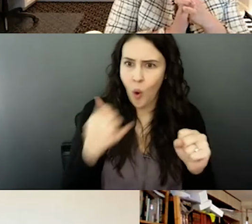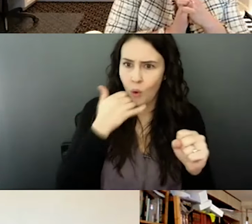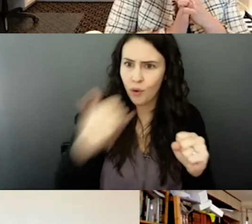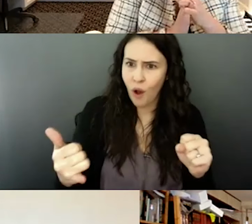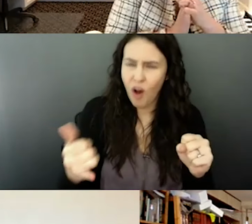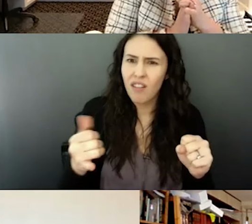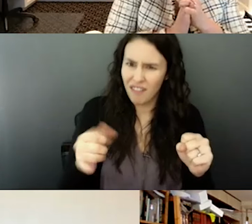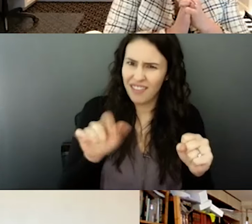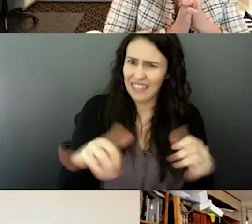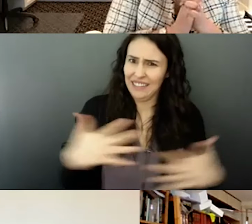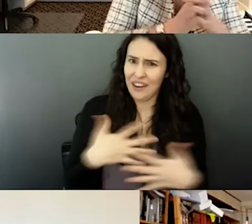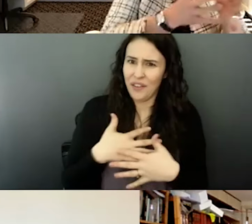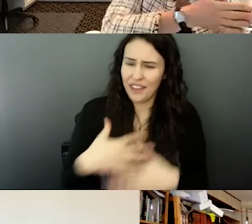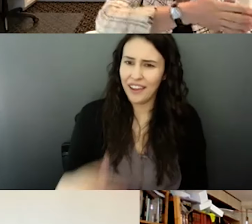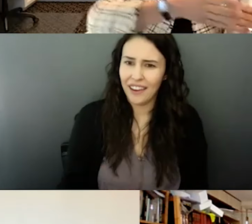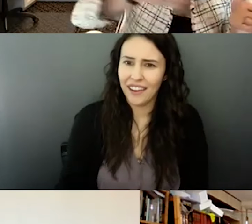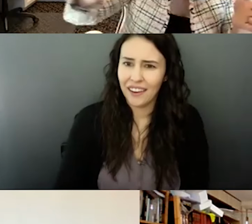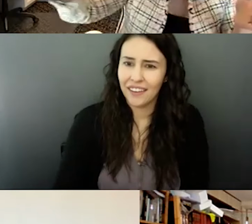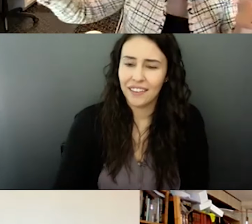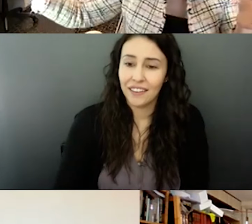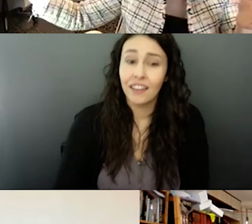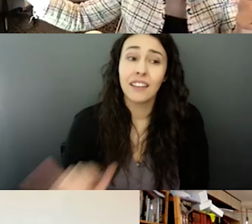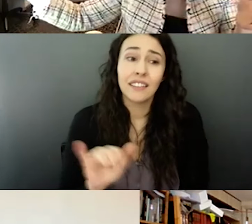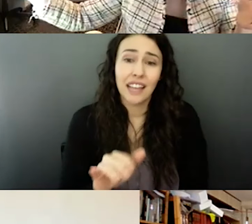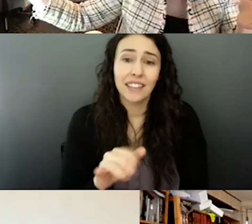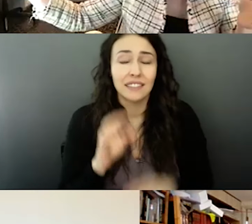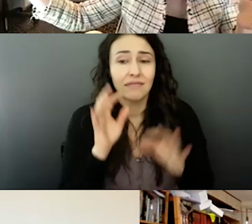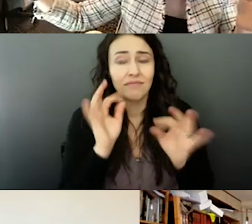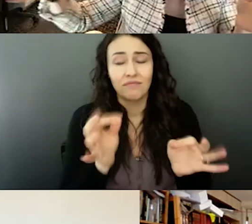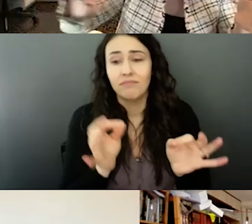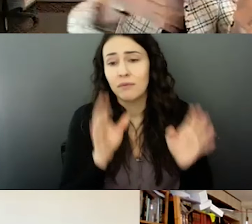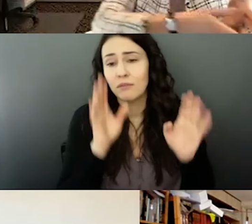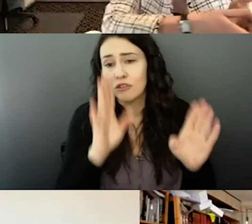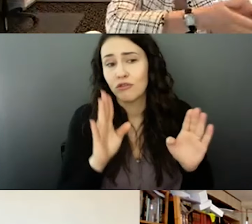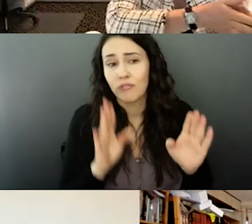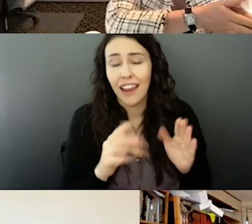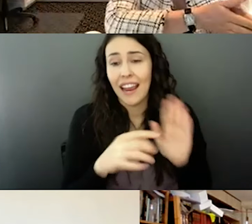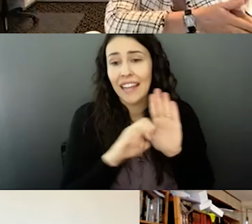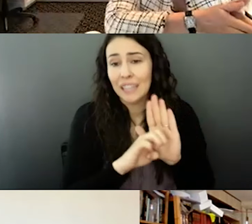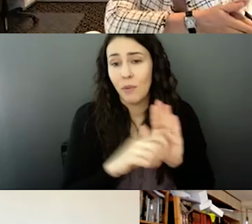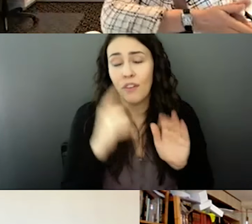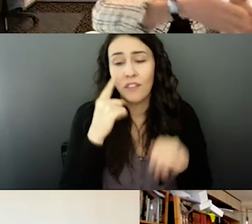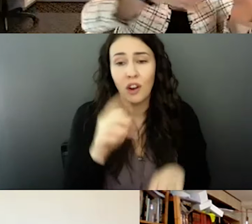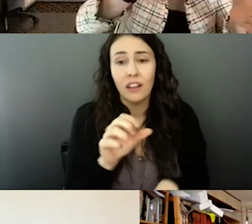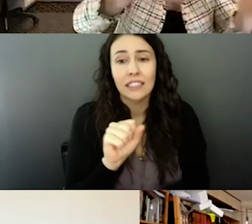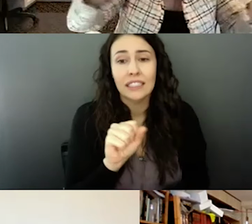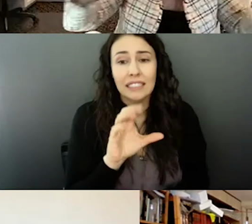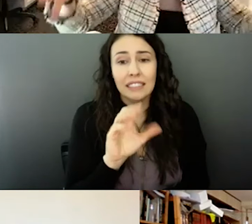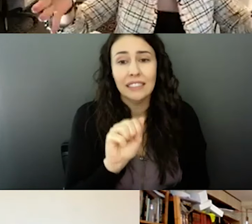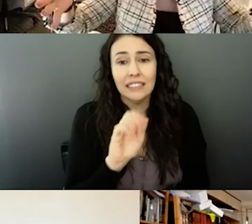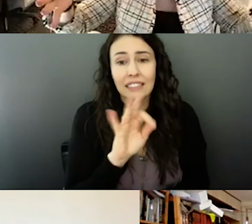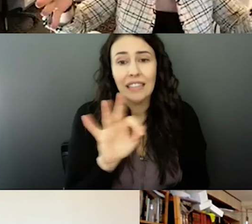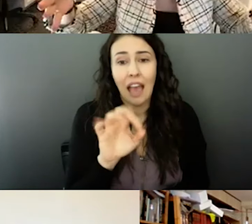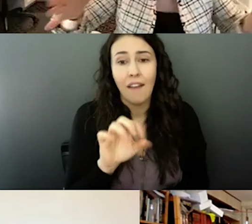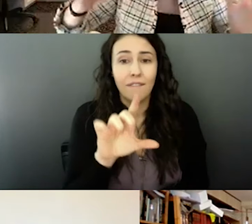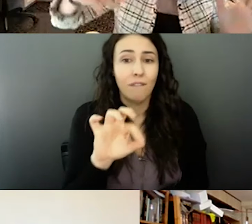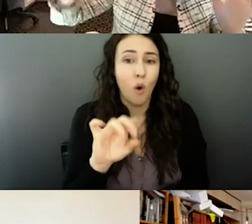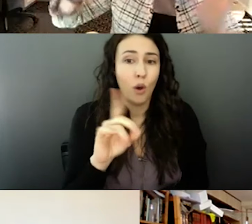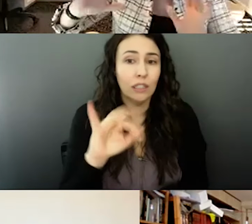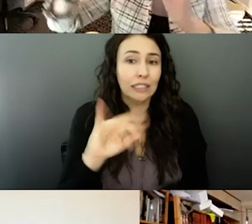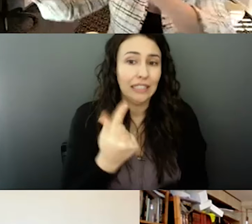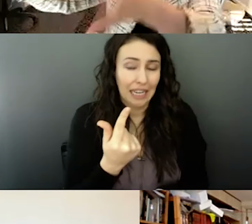terrifying. And that's definitely a great example of scaffolding. It almost sounds like this would be a semester or half a semester long,